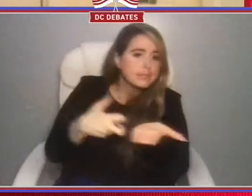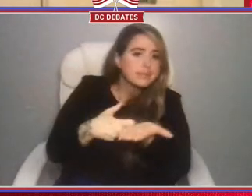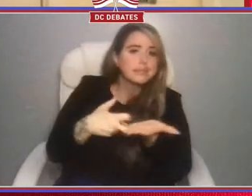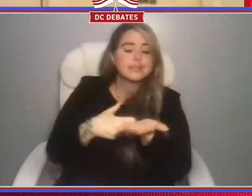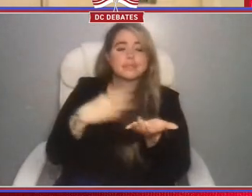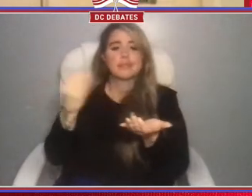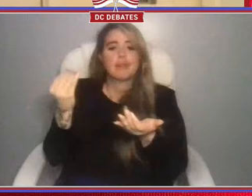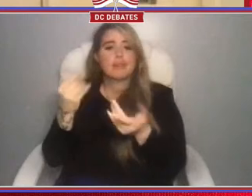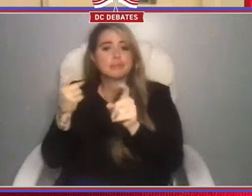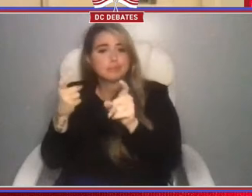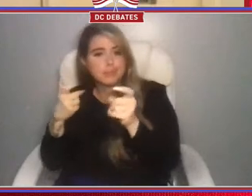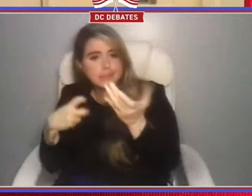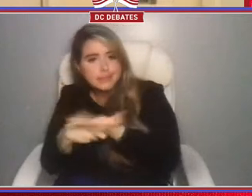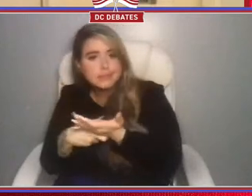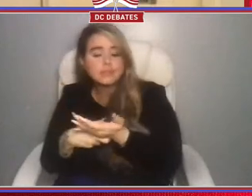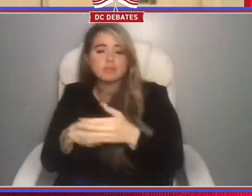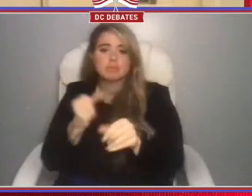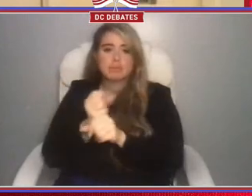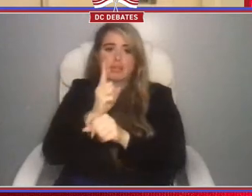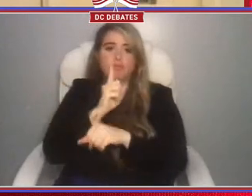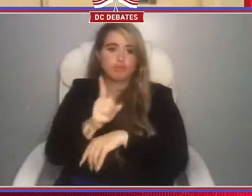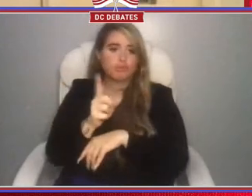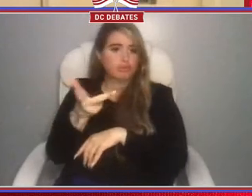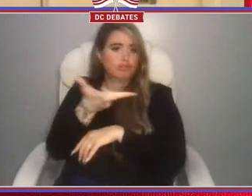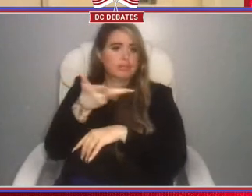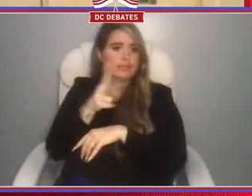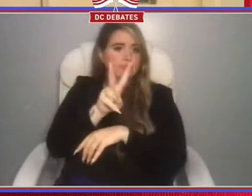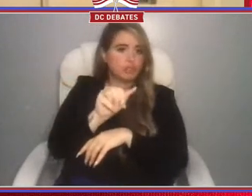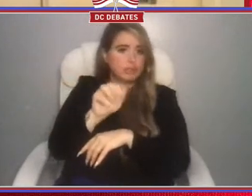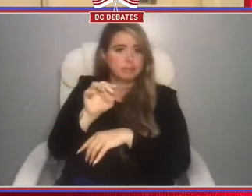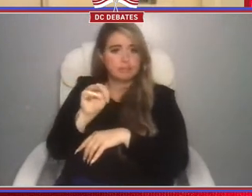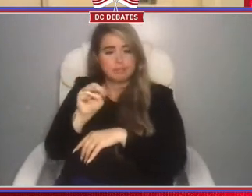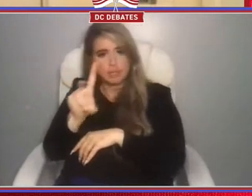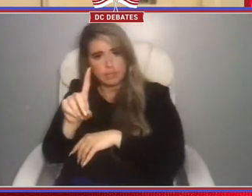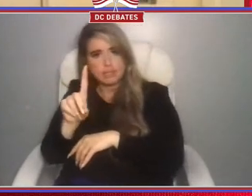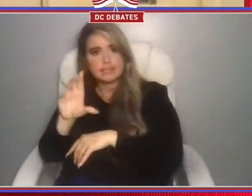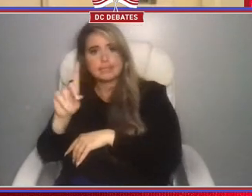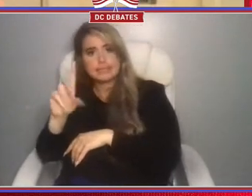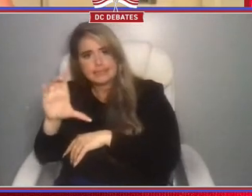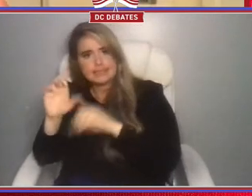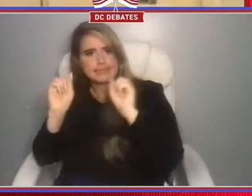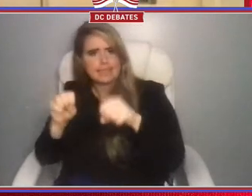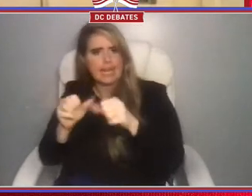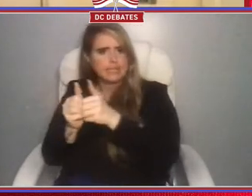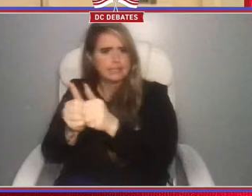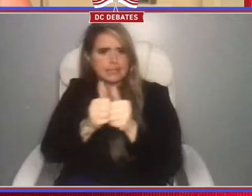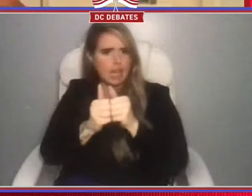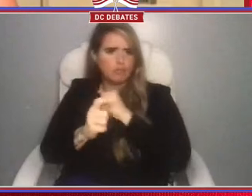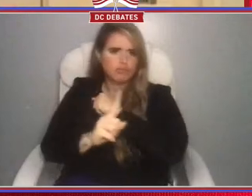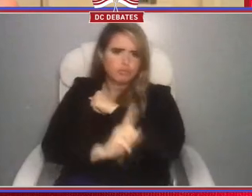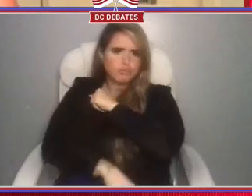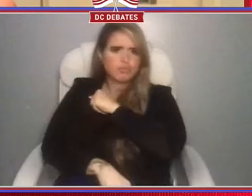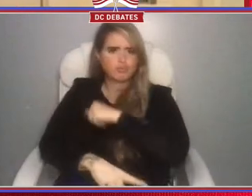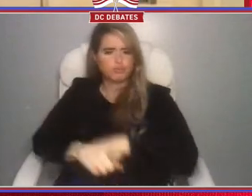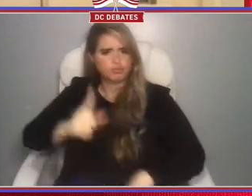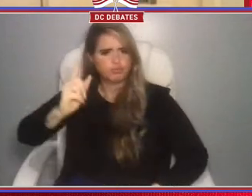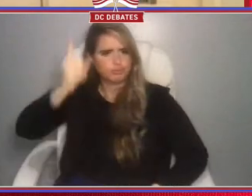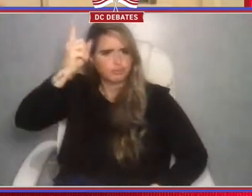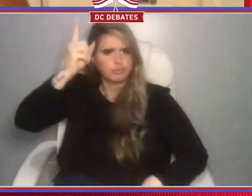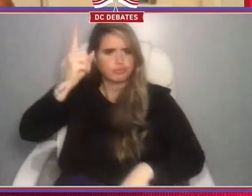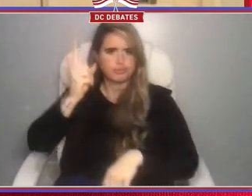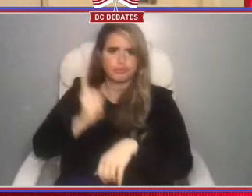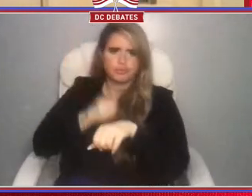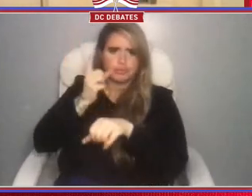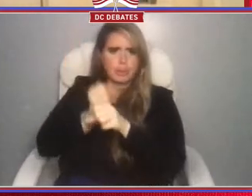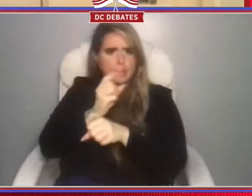violations without any fear of repercussions. We need to punish this egregious behavior so it can stop. Lives depend on